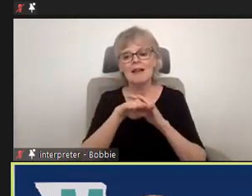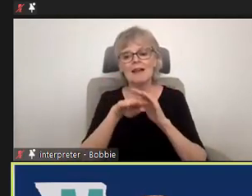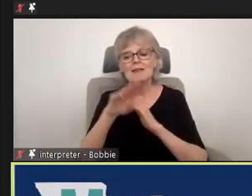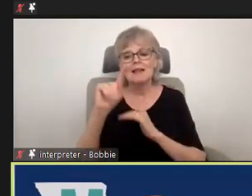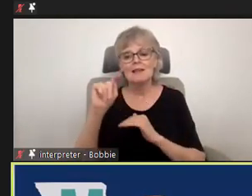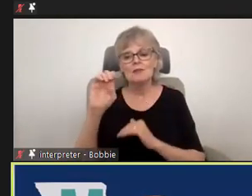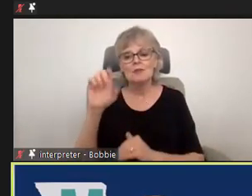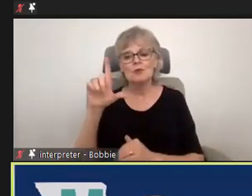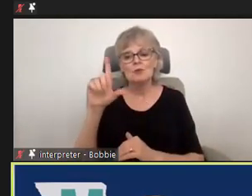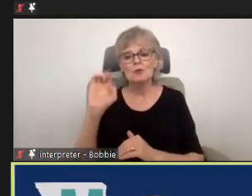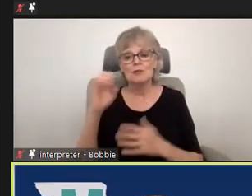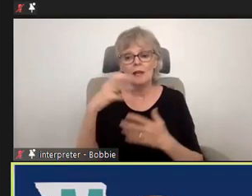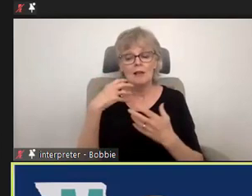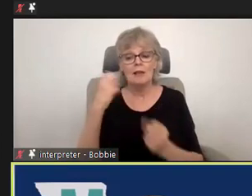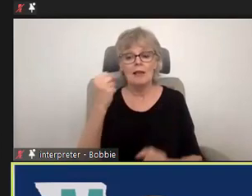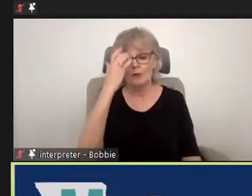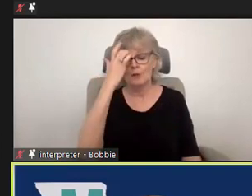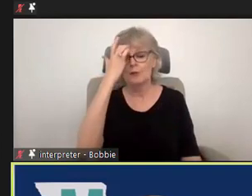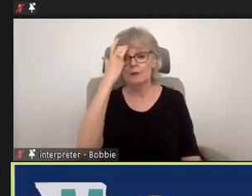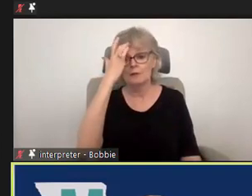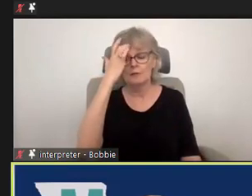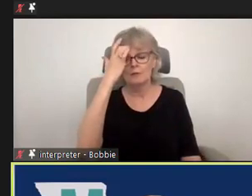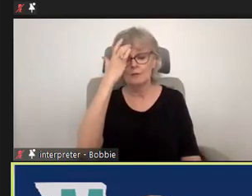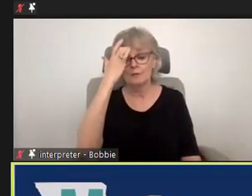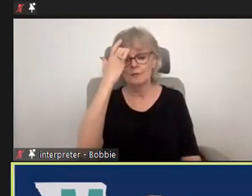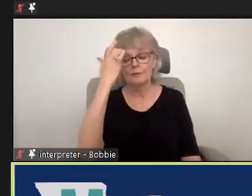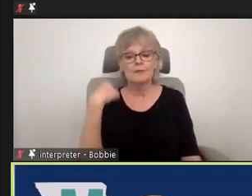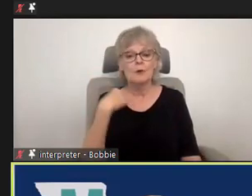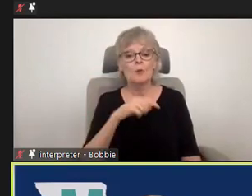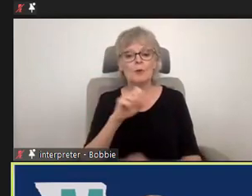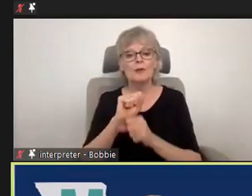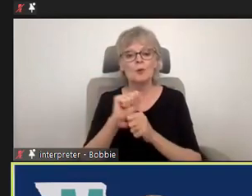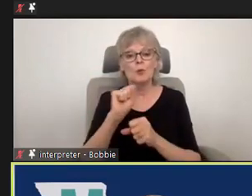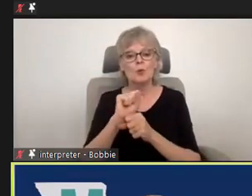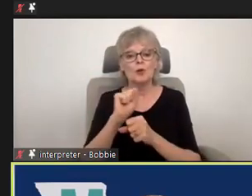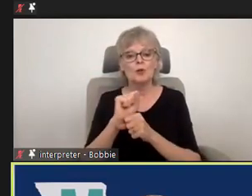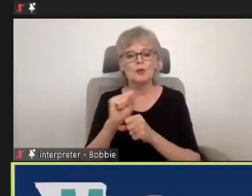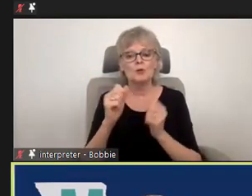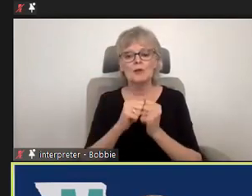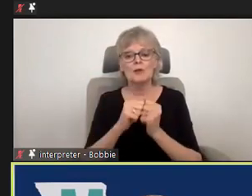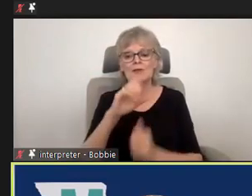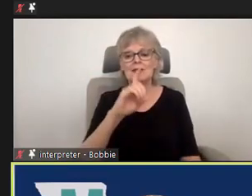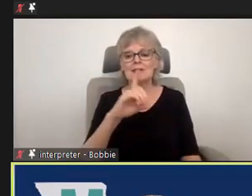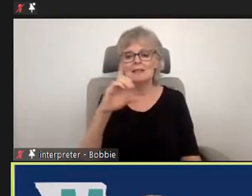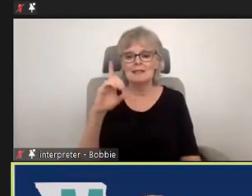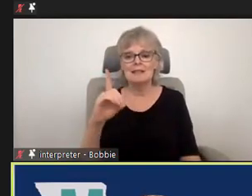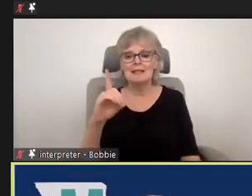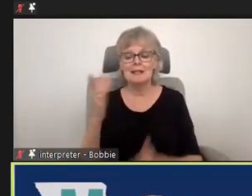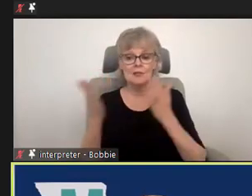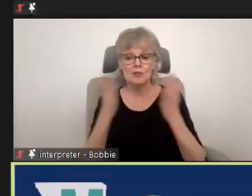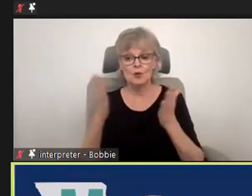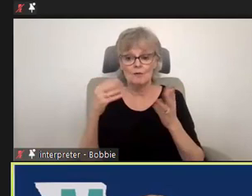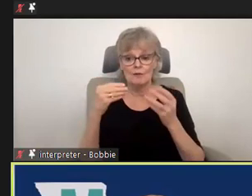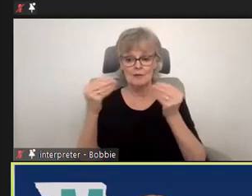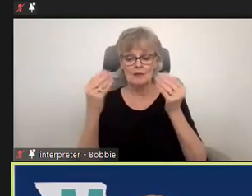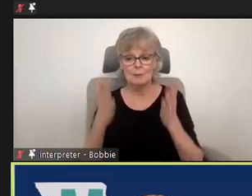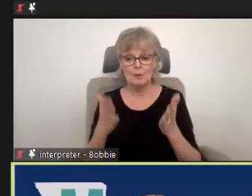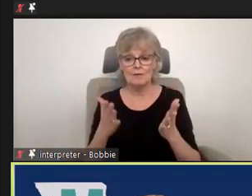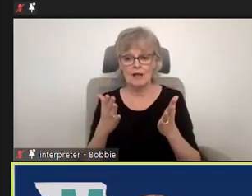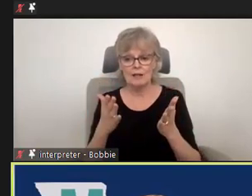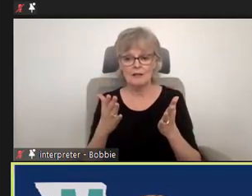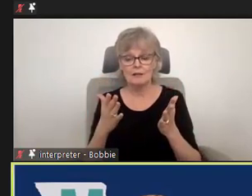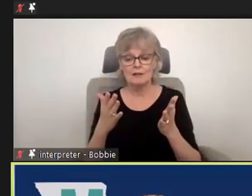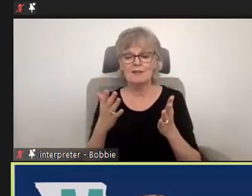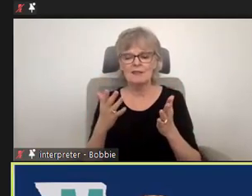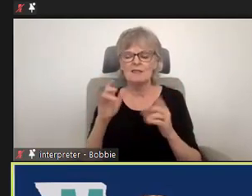telehealth, which we also worked with the DD service provider, service system